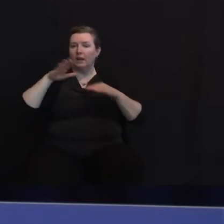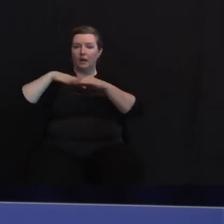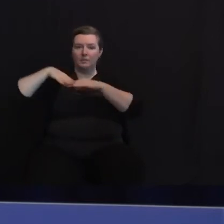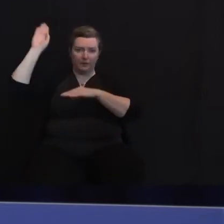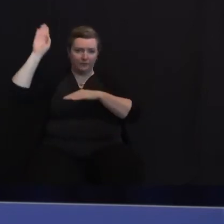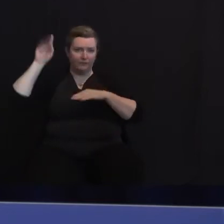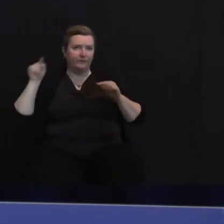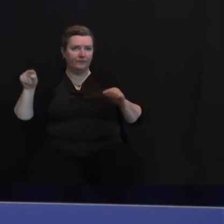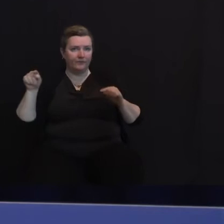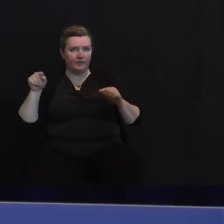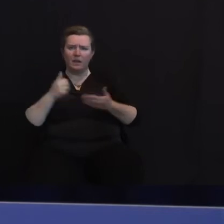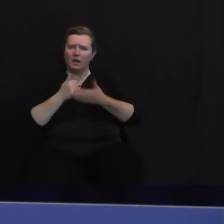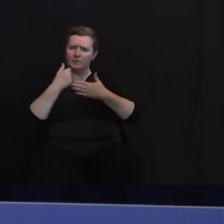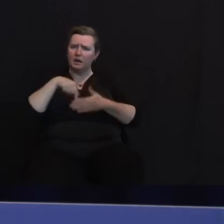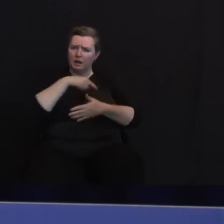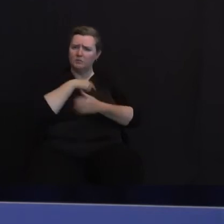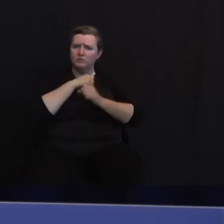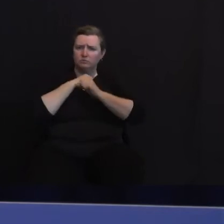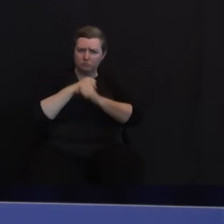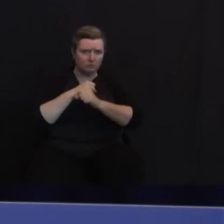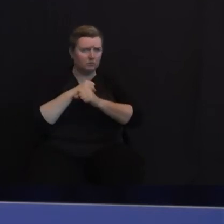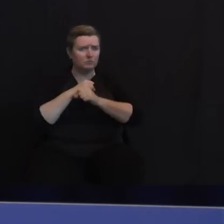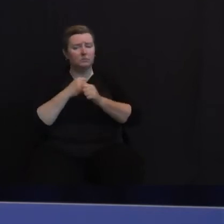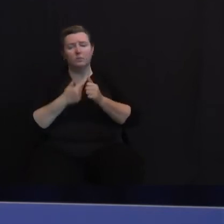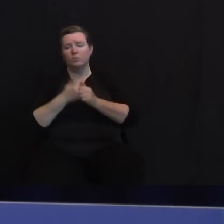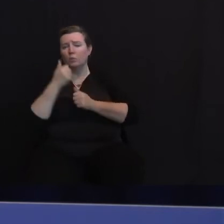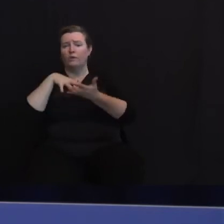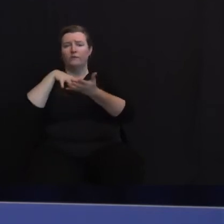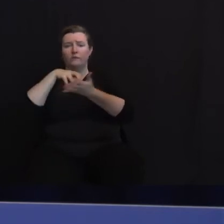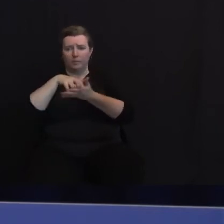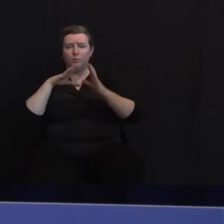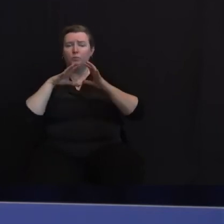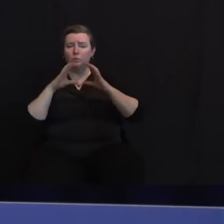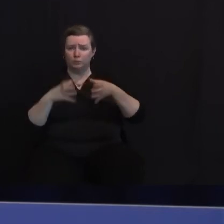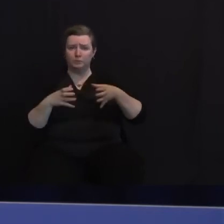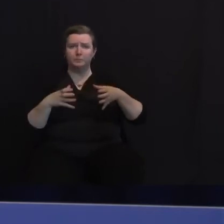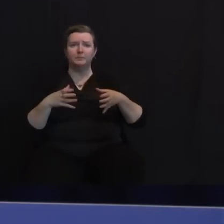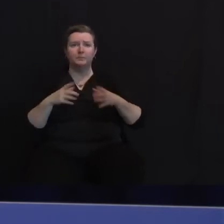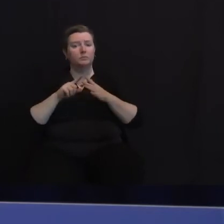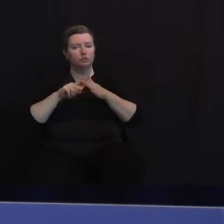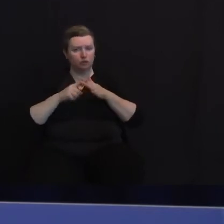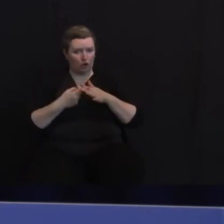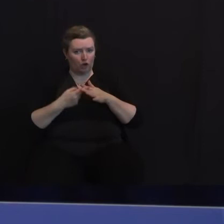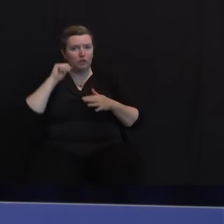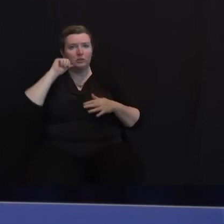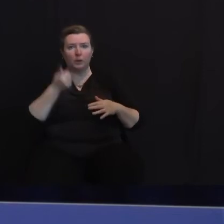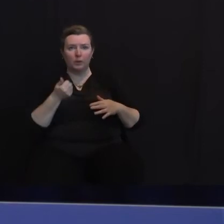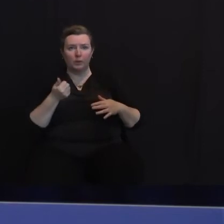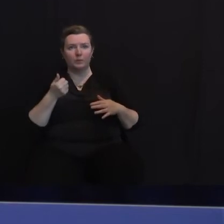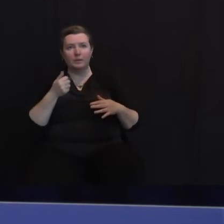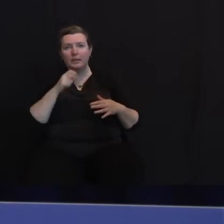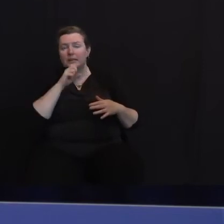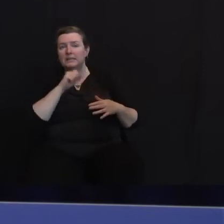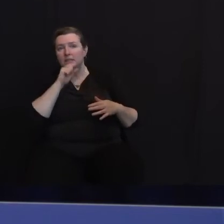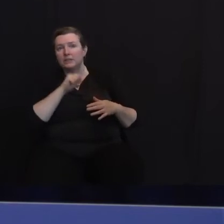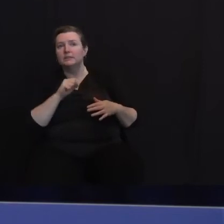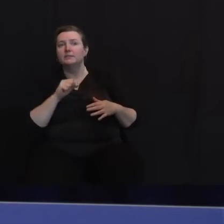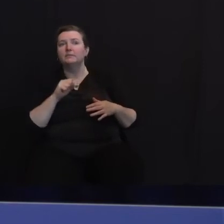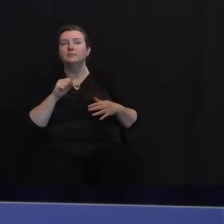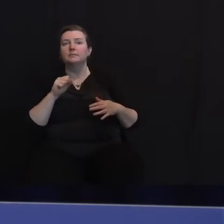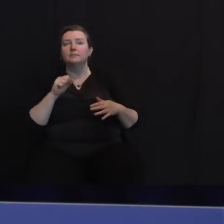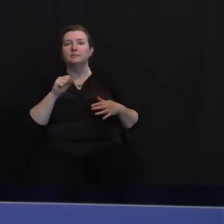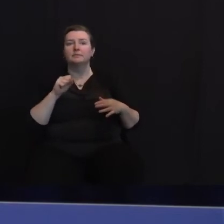us protect the most vulnerable amongst us. Starting tomorrow, individuals between the ages of 16